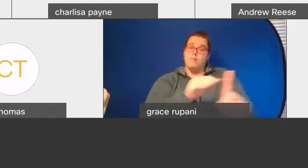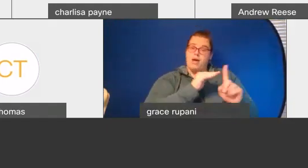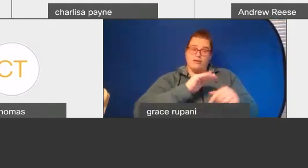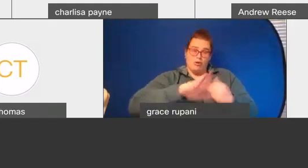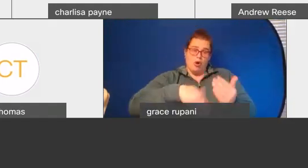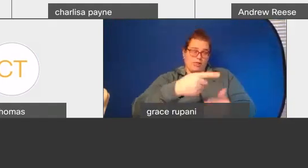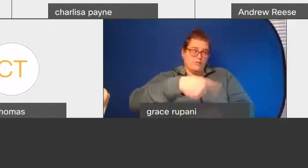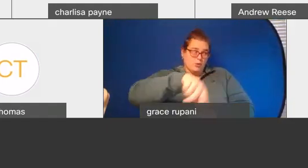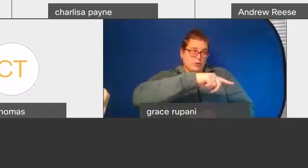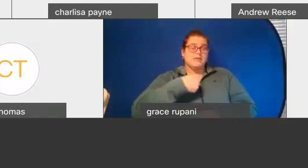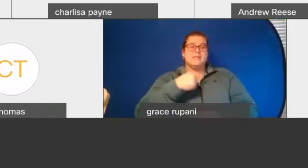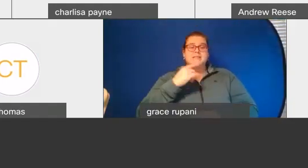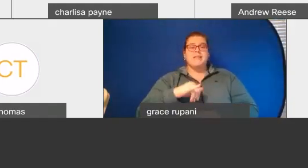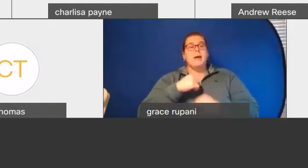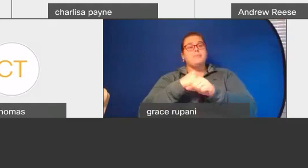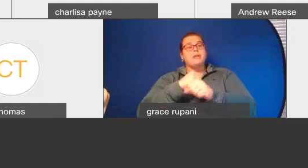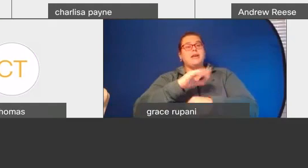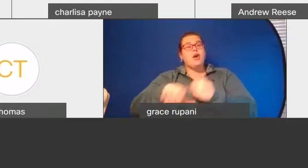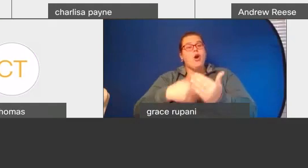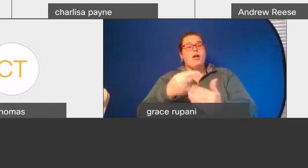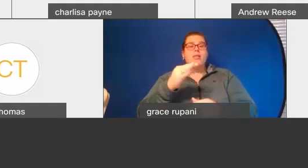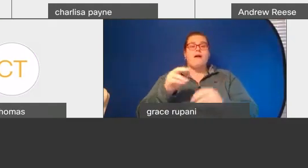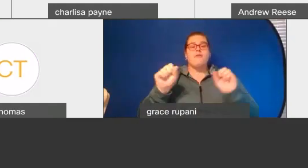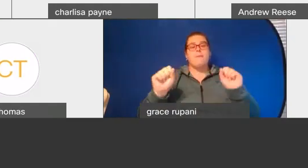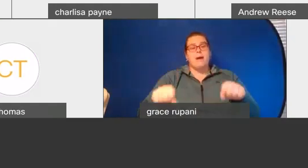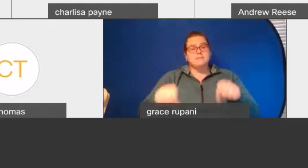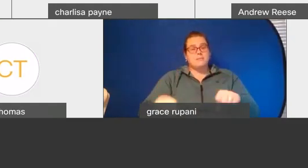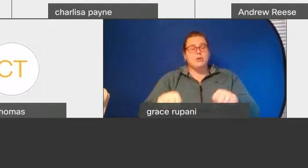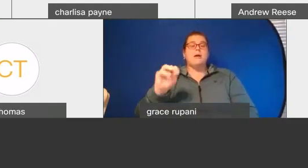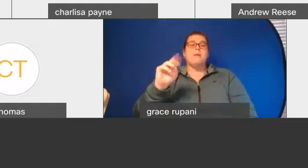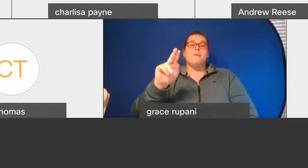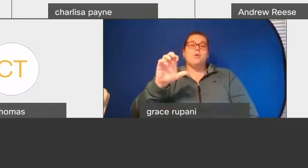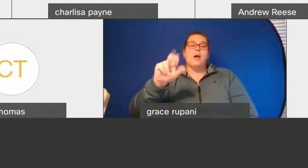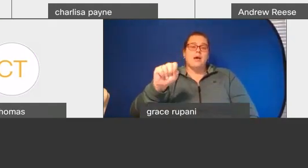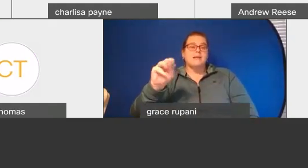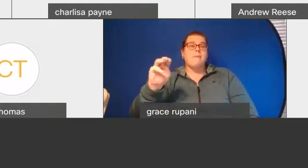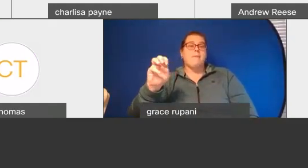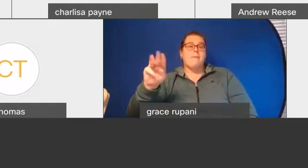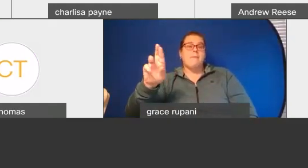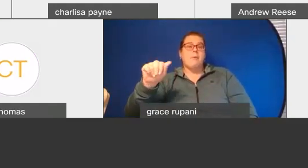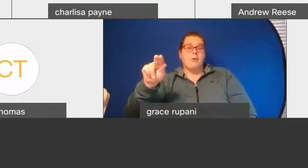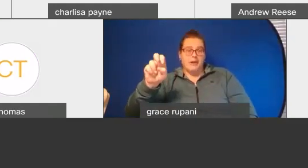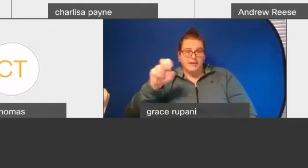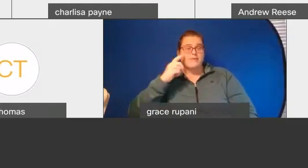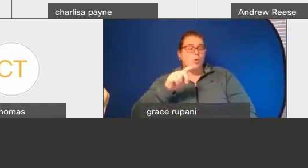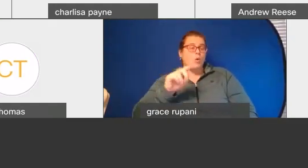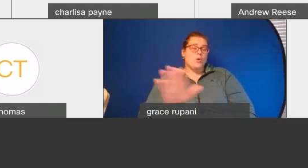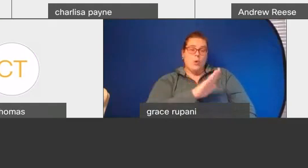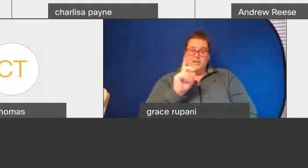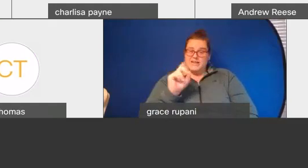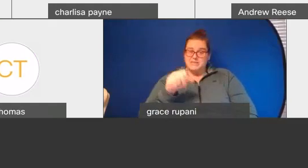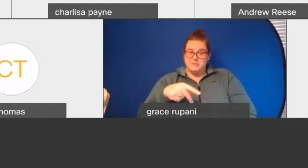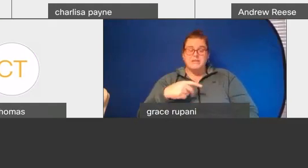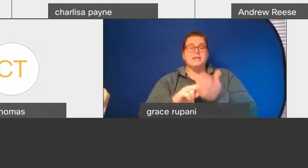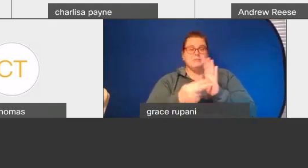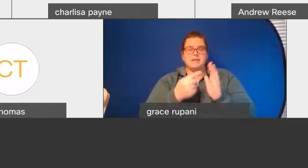protecting all of the points of entry of COVID-19, which is all of the mucous membranes, is for your DSPs or other direct service providers, is one